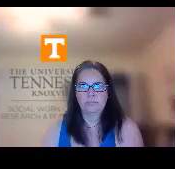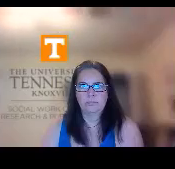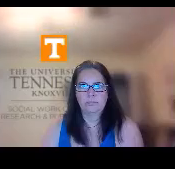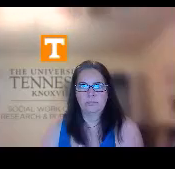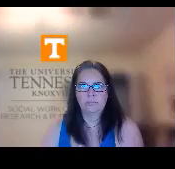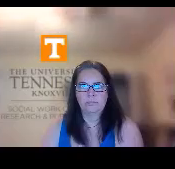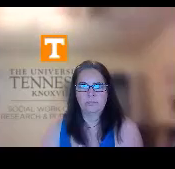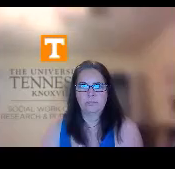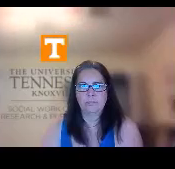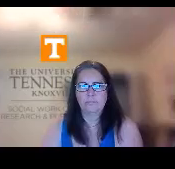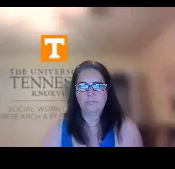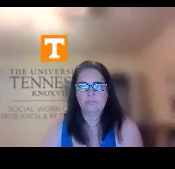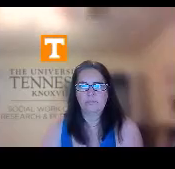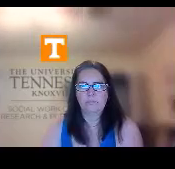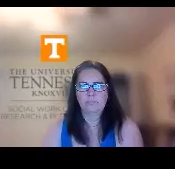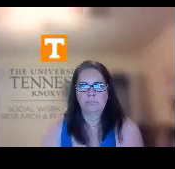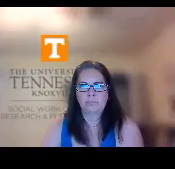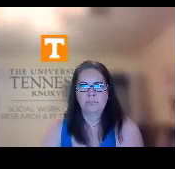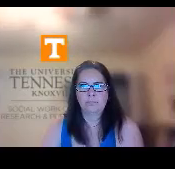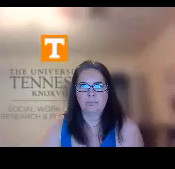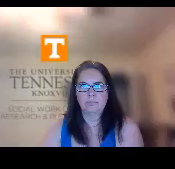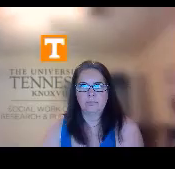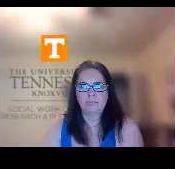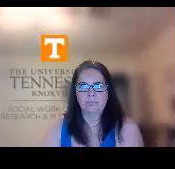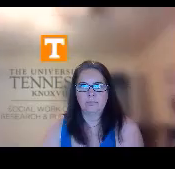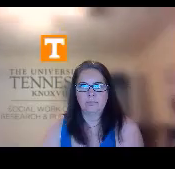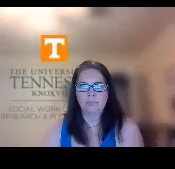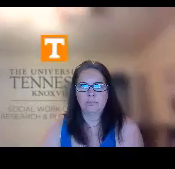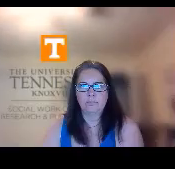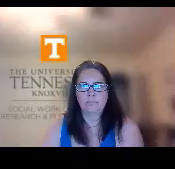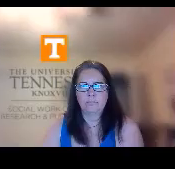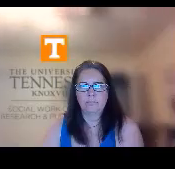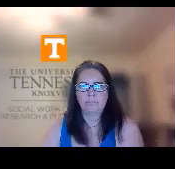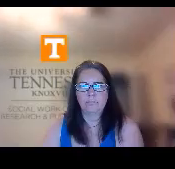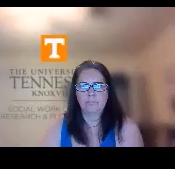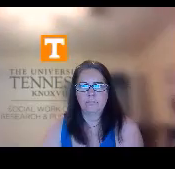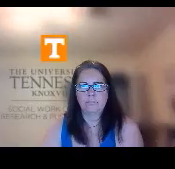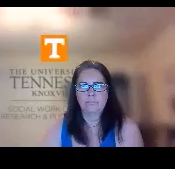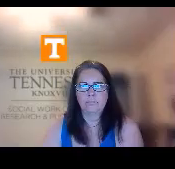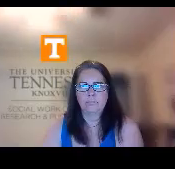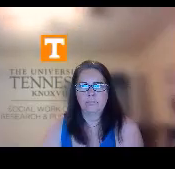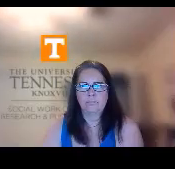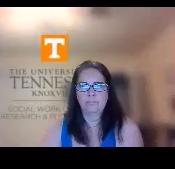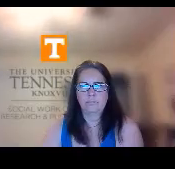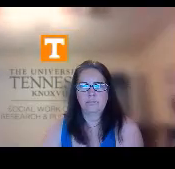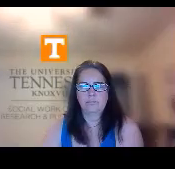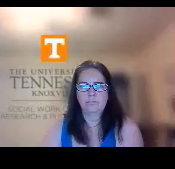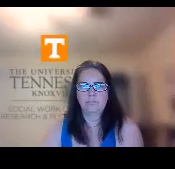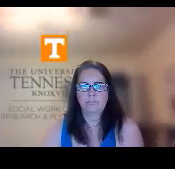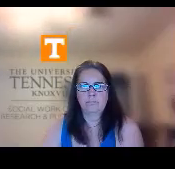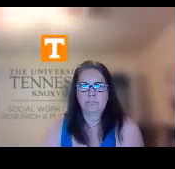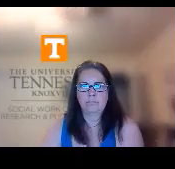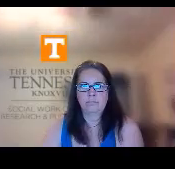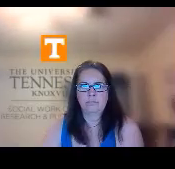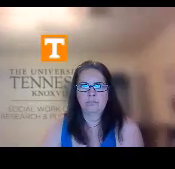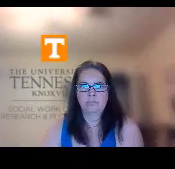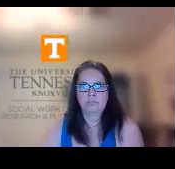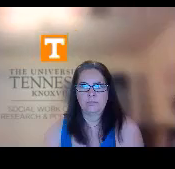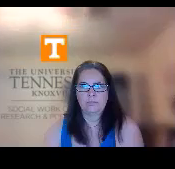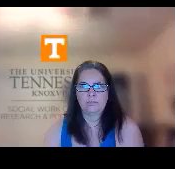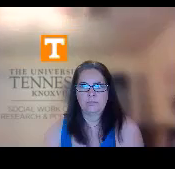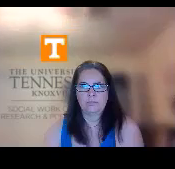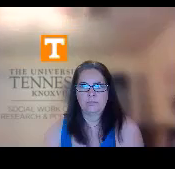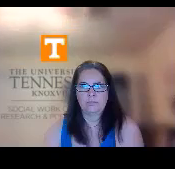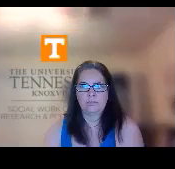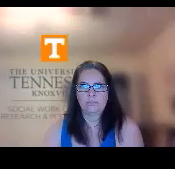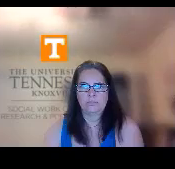little section that says back to search. So you can click on that. If you're just following me, I will take care of that